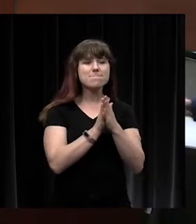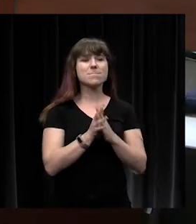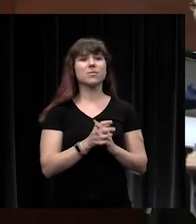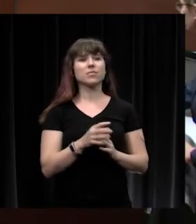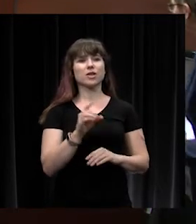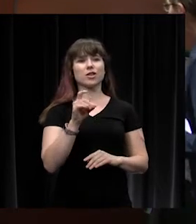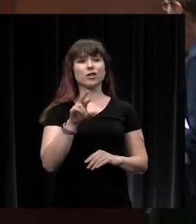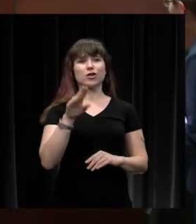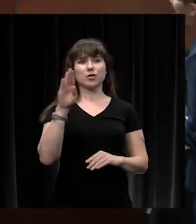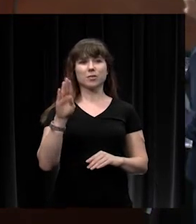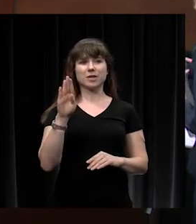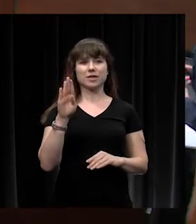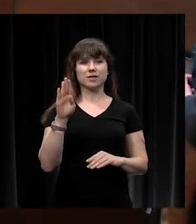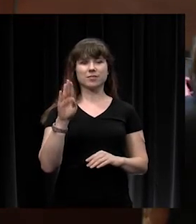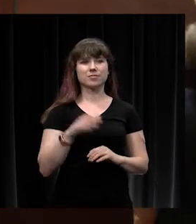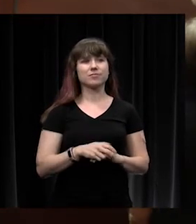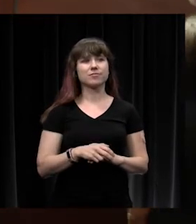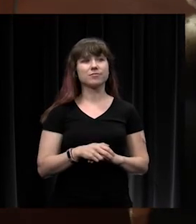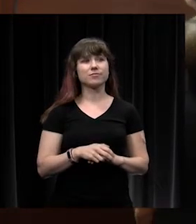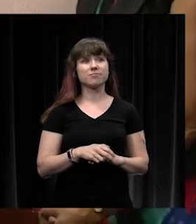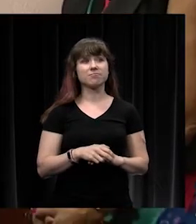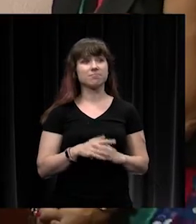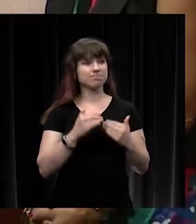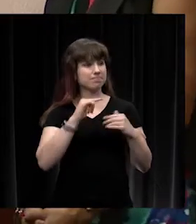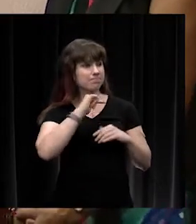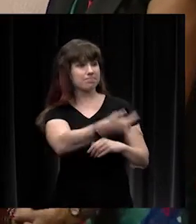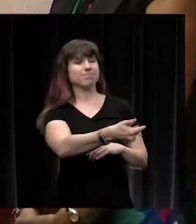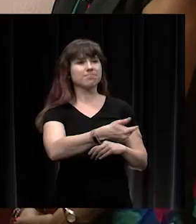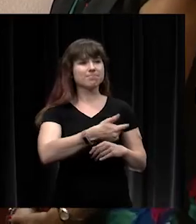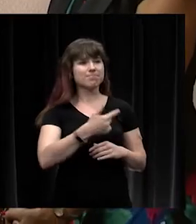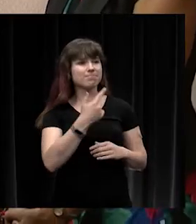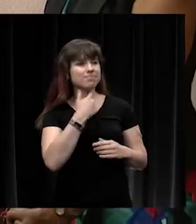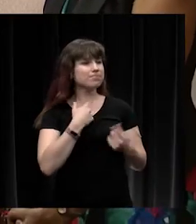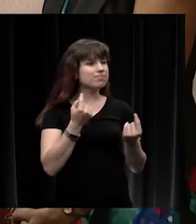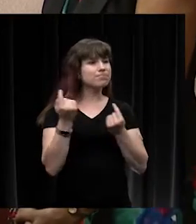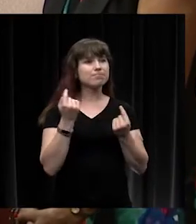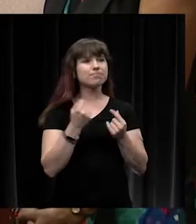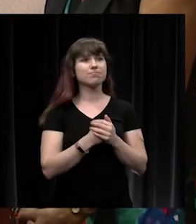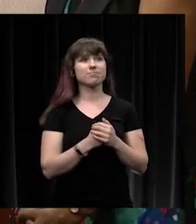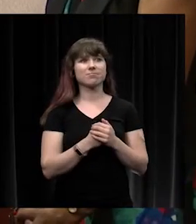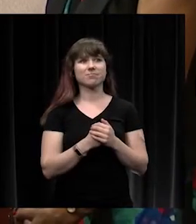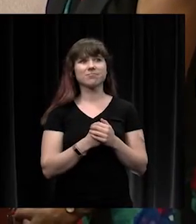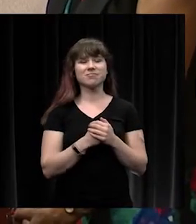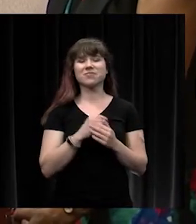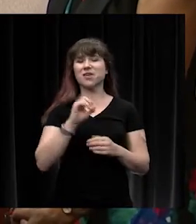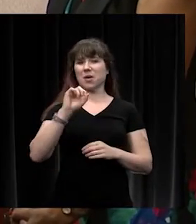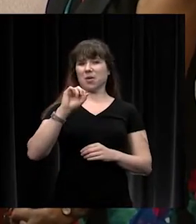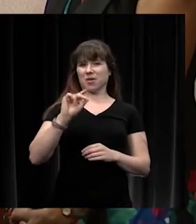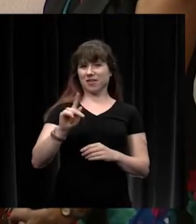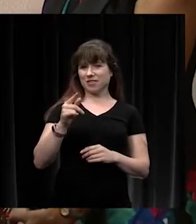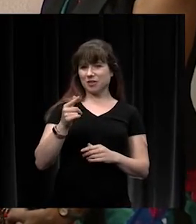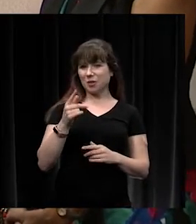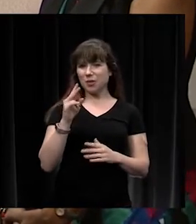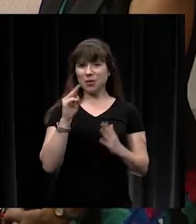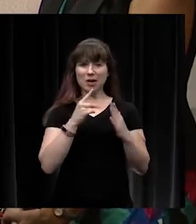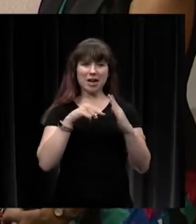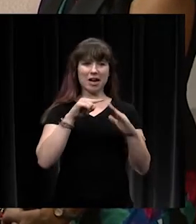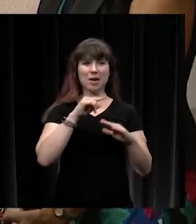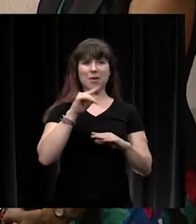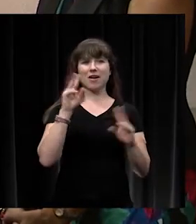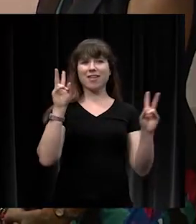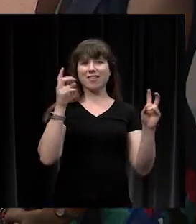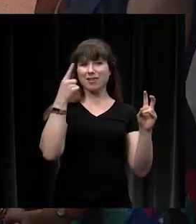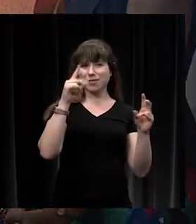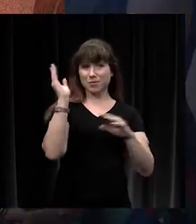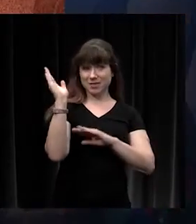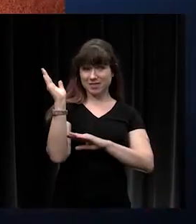Dr. B, tell us what we're doing. Oh, right. You know, you look at our theme that we picked for our presentation